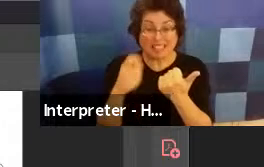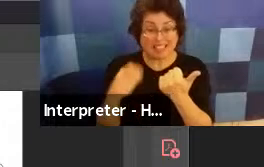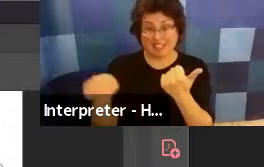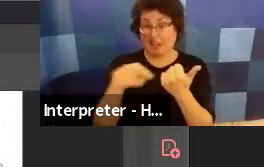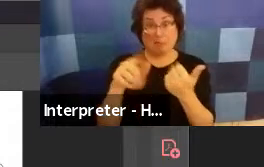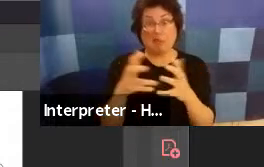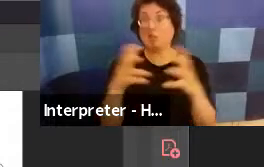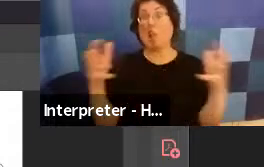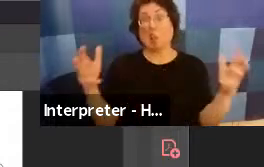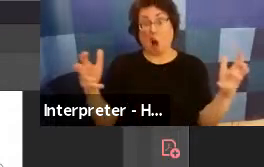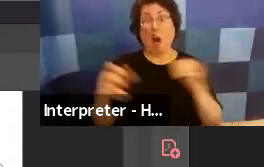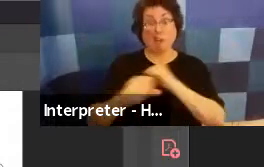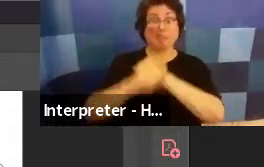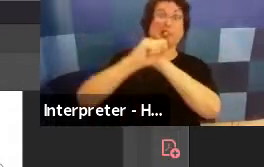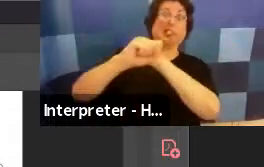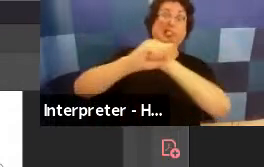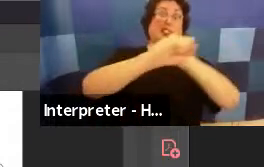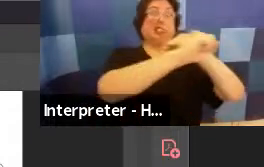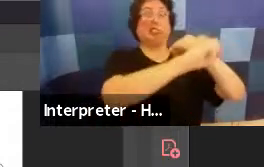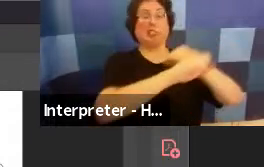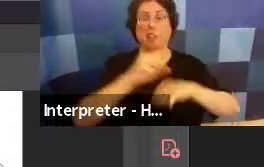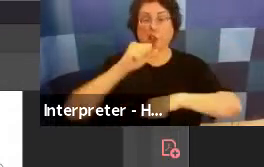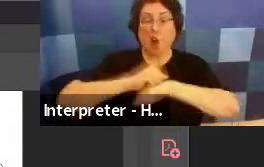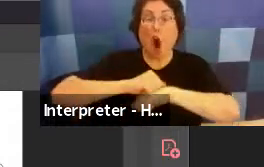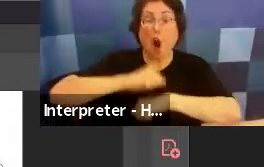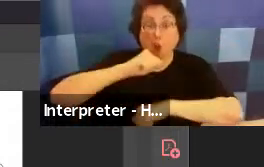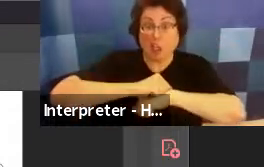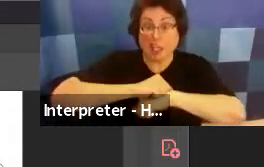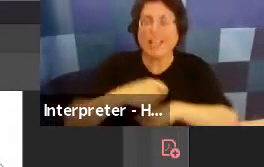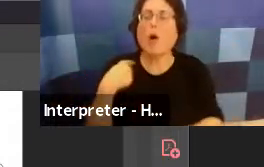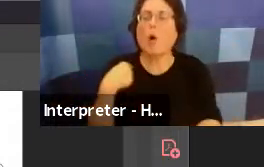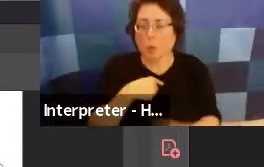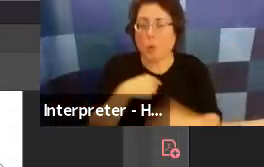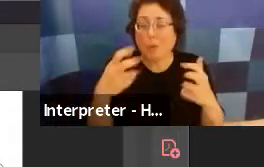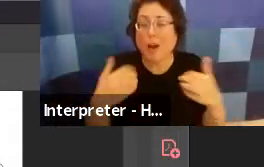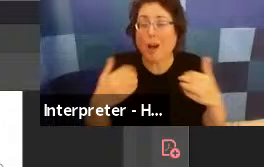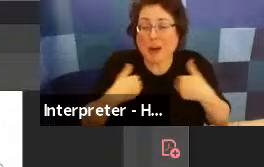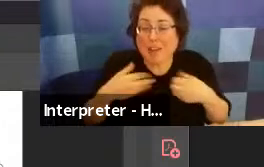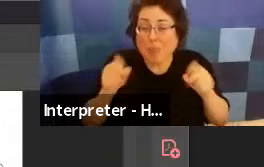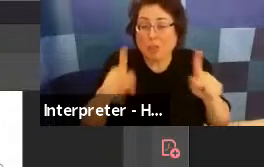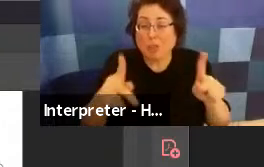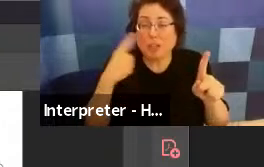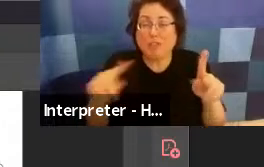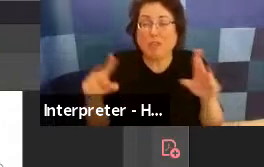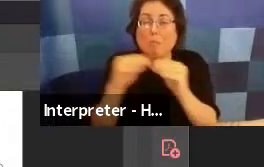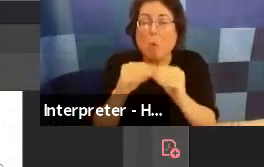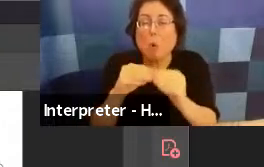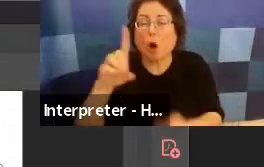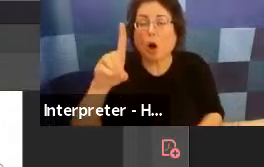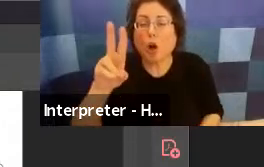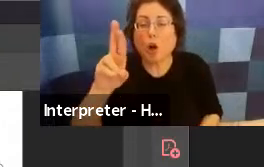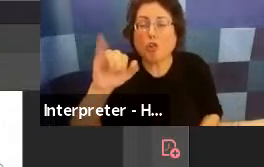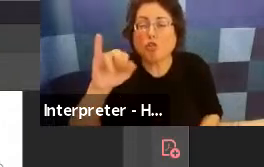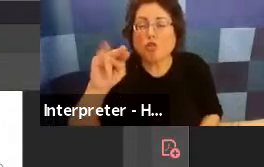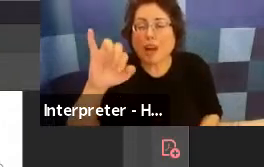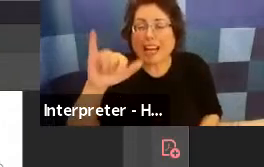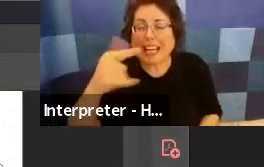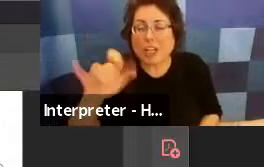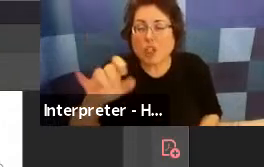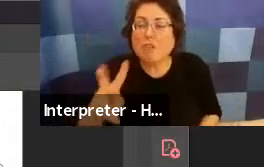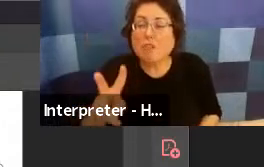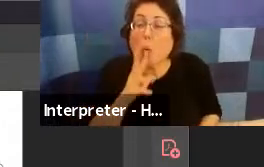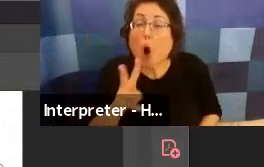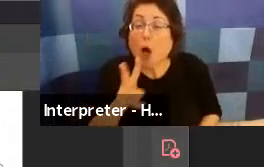lot of concrete and we want to create an opportunity for more drainage. In this area, we will